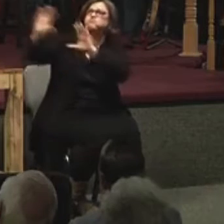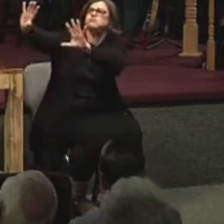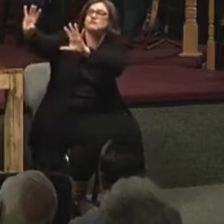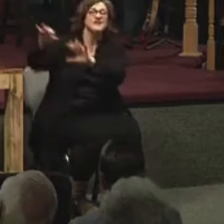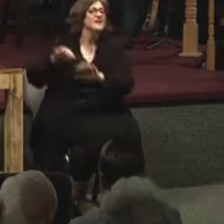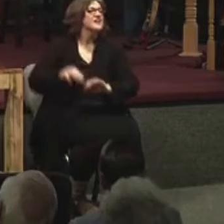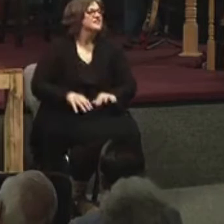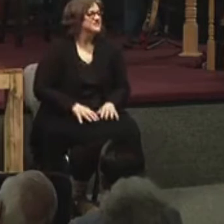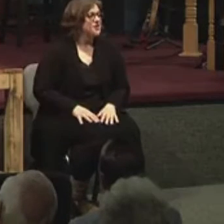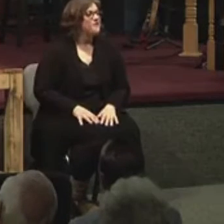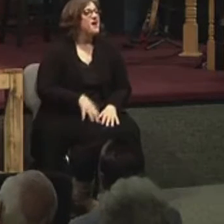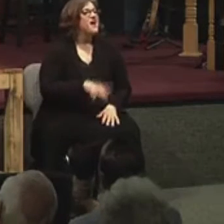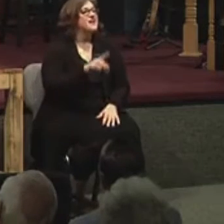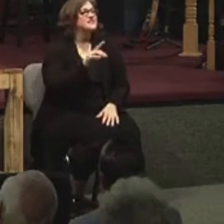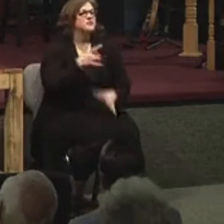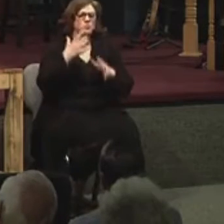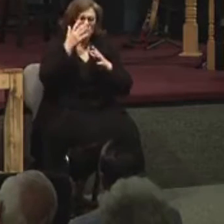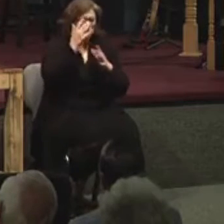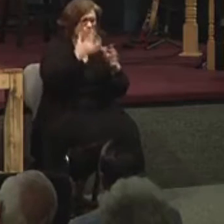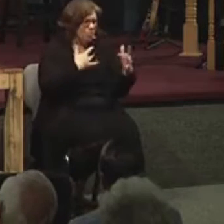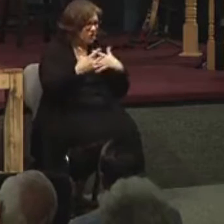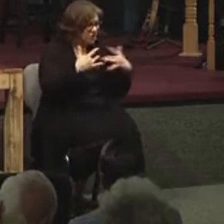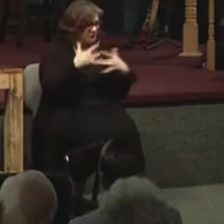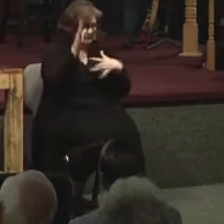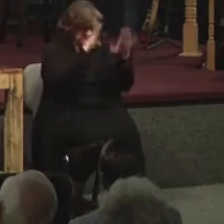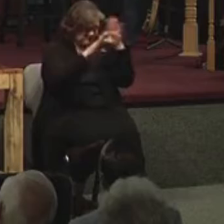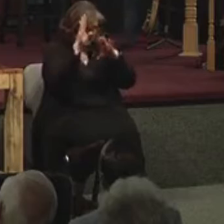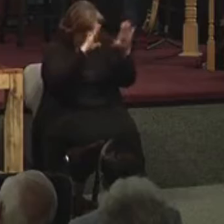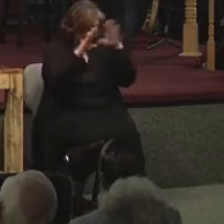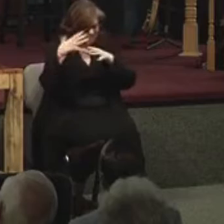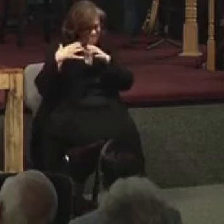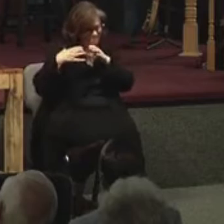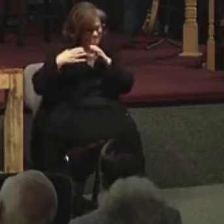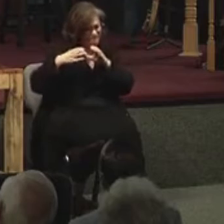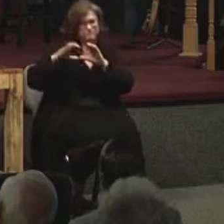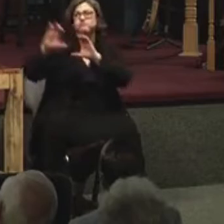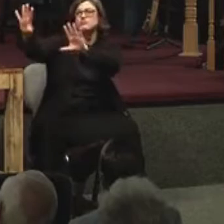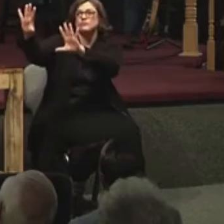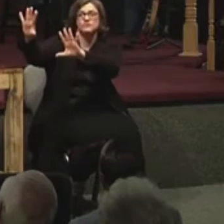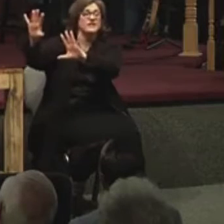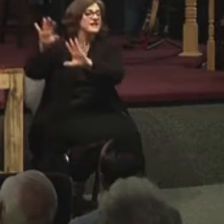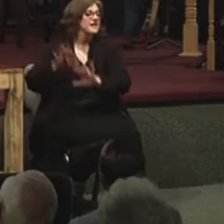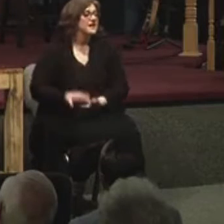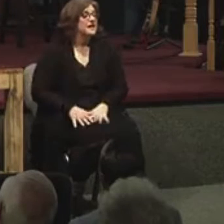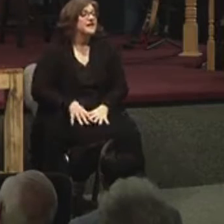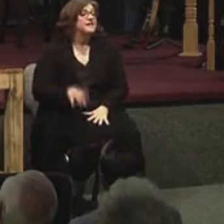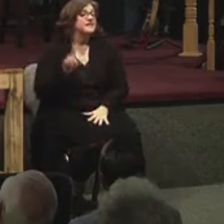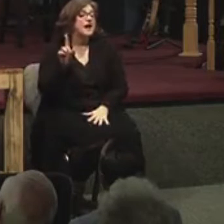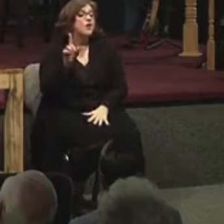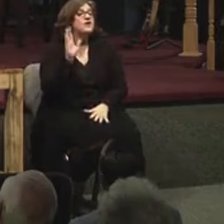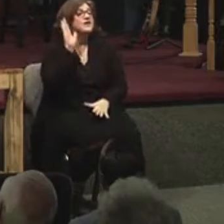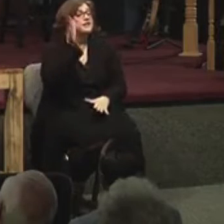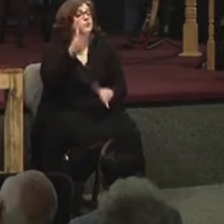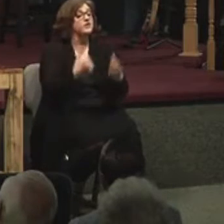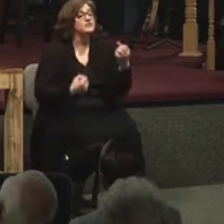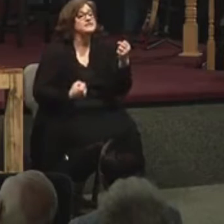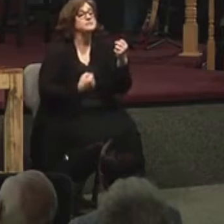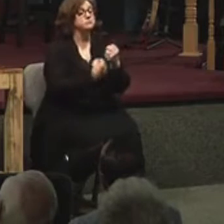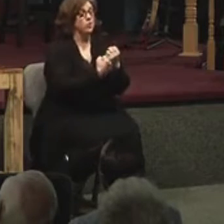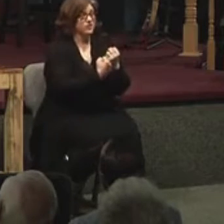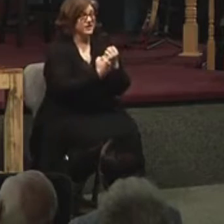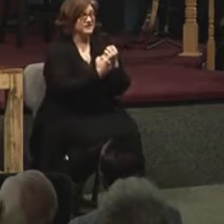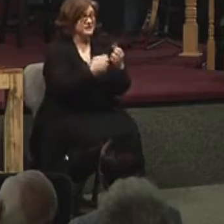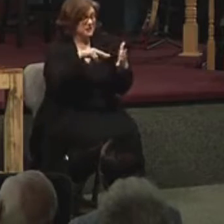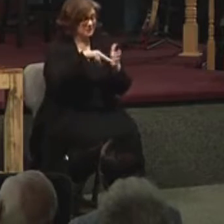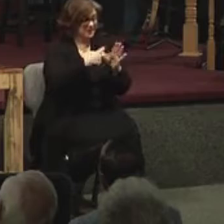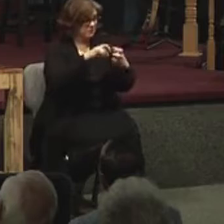these worries, we're to give them to God. And it doesn't say he's going to take it away. No, it says he will sustain us and he'll keep us